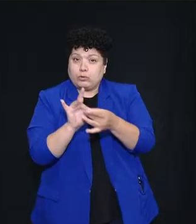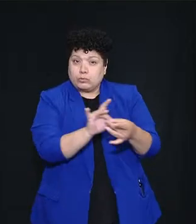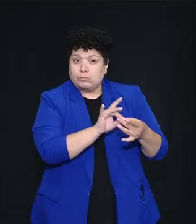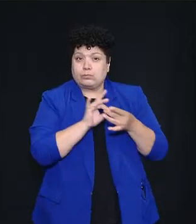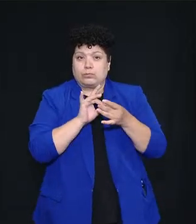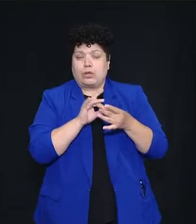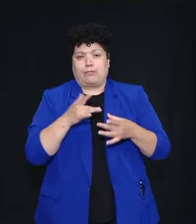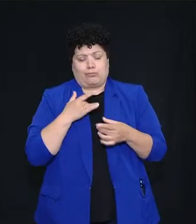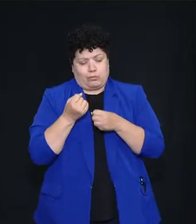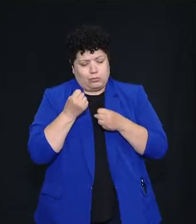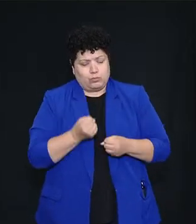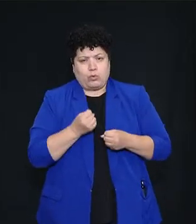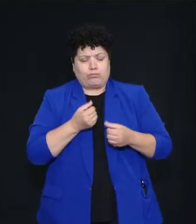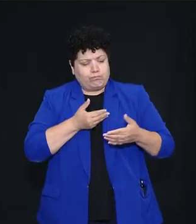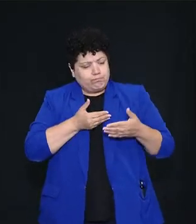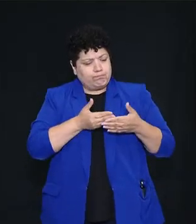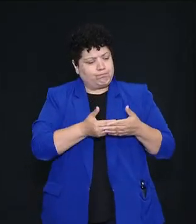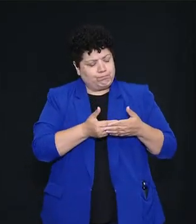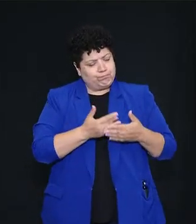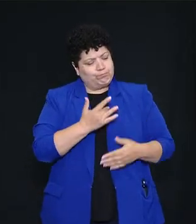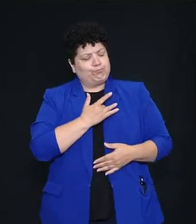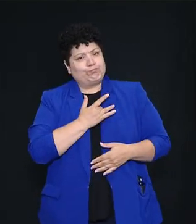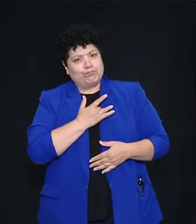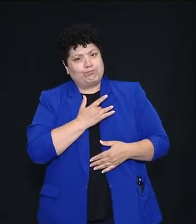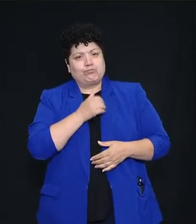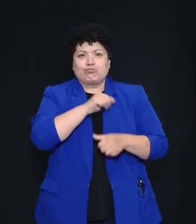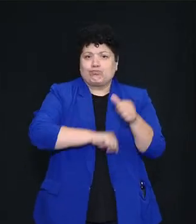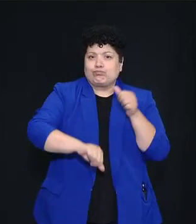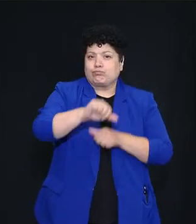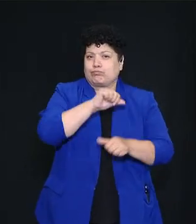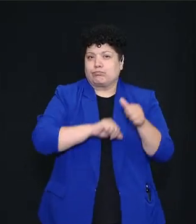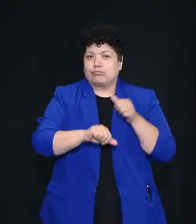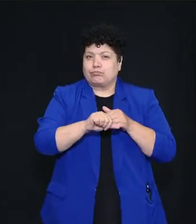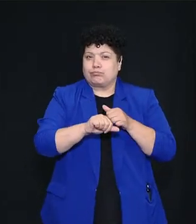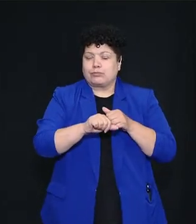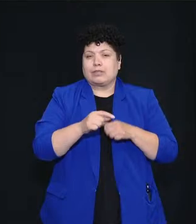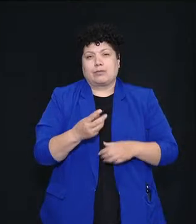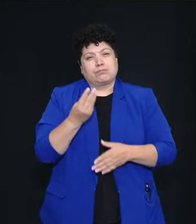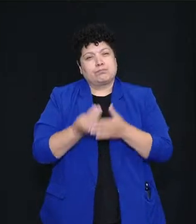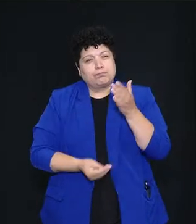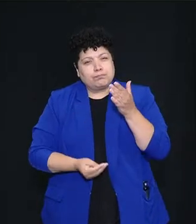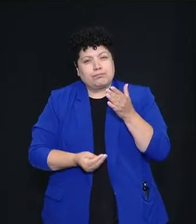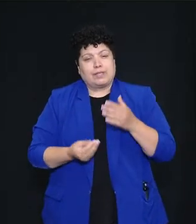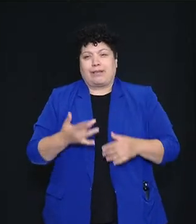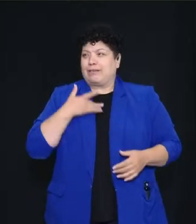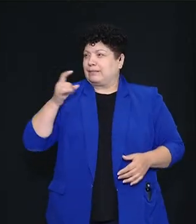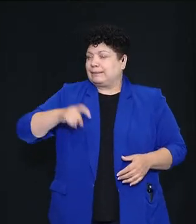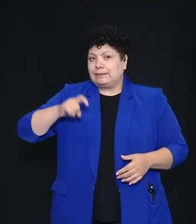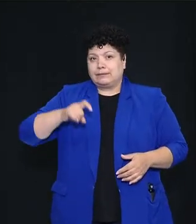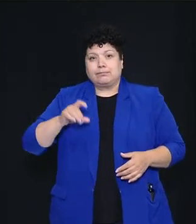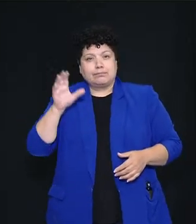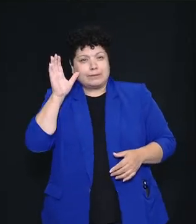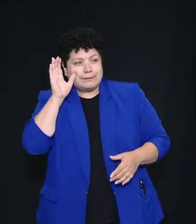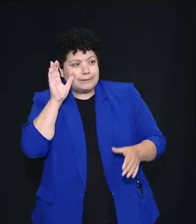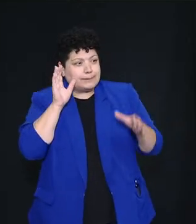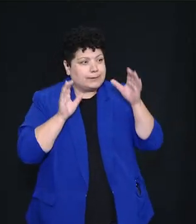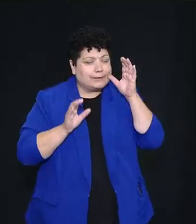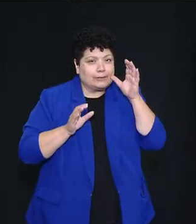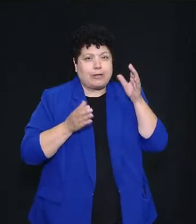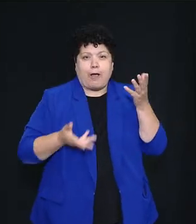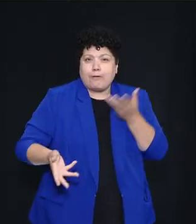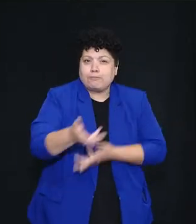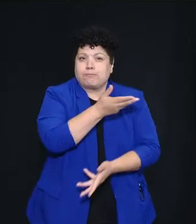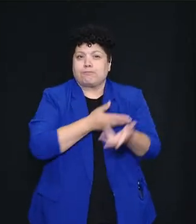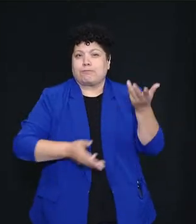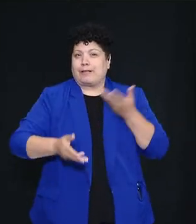of togetherness. We have such a need to listen to each other and to dialogue with